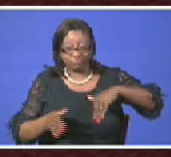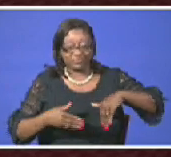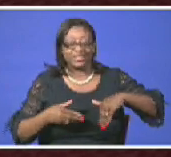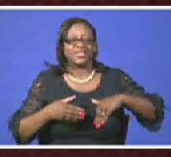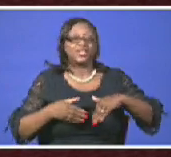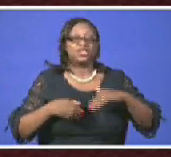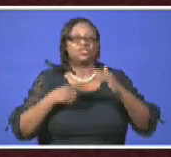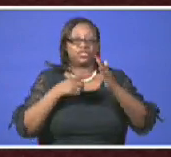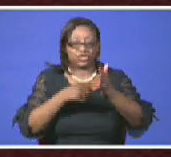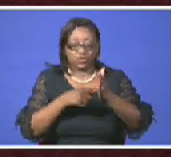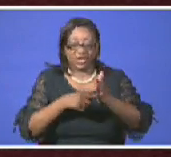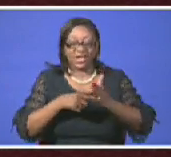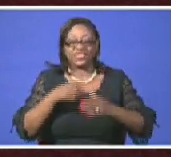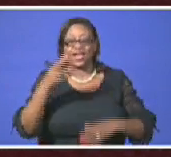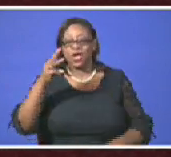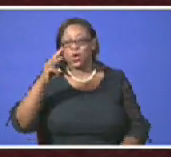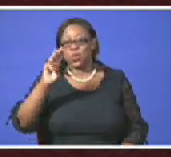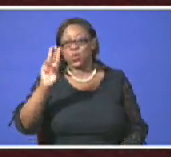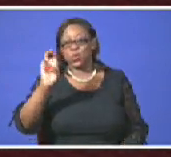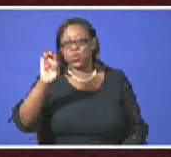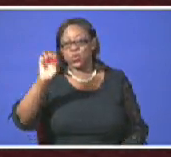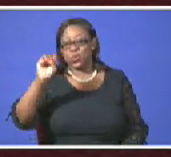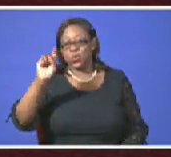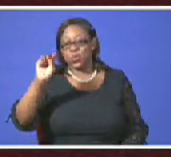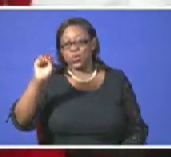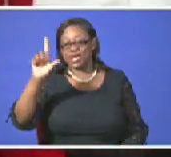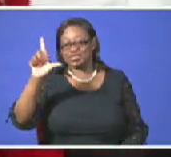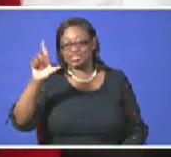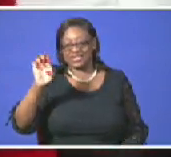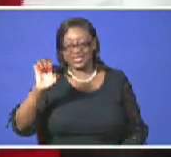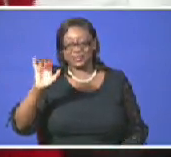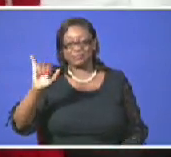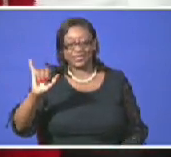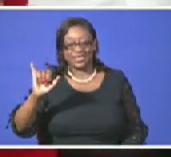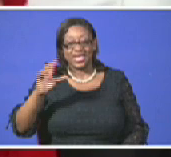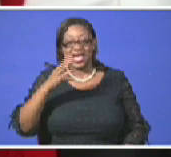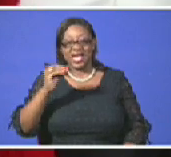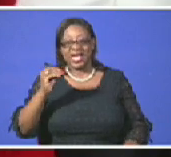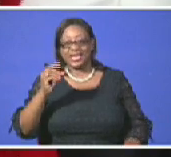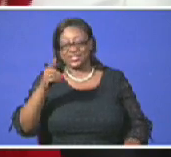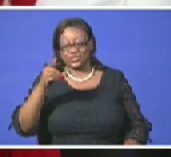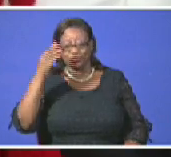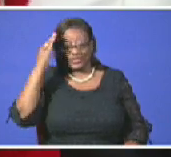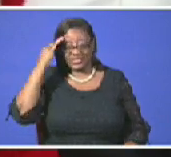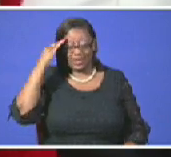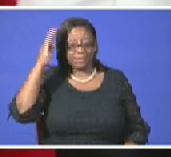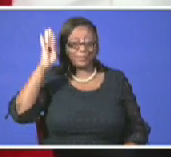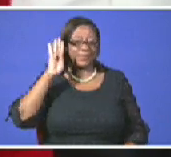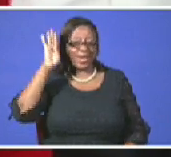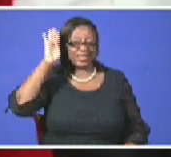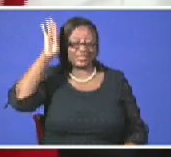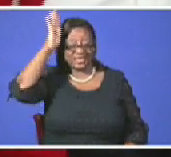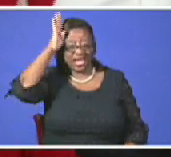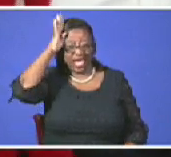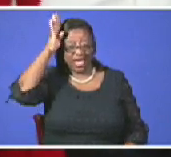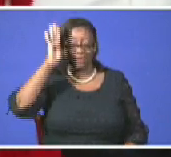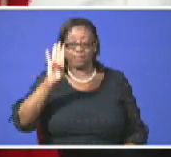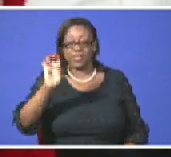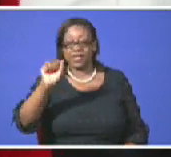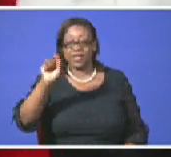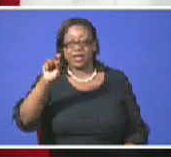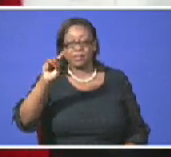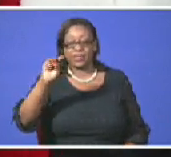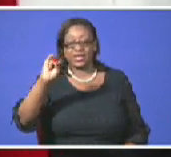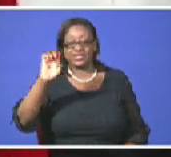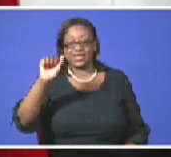special tribute at the Wesley Methodist Church on Malcolm Road East this morning. Assistant Police Superintendent Whitney Bastian and Superintendent Seldon